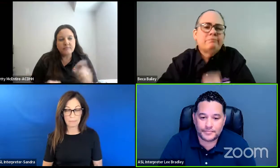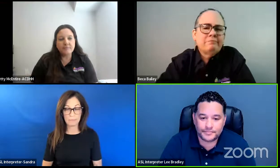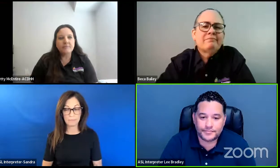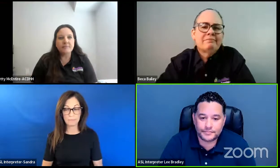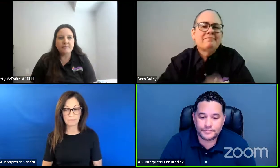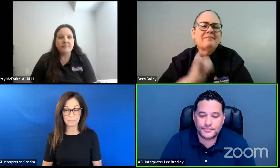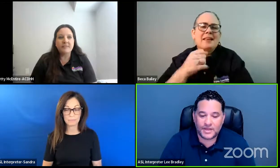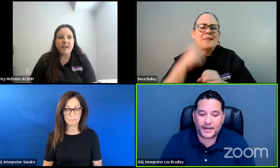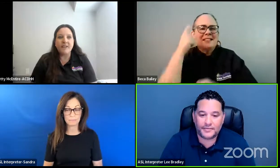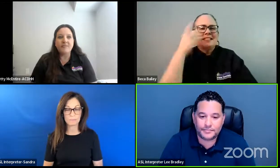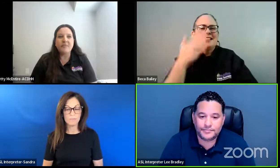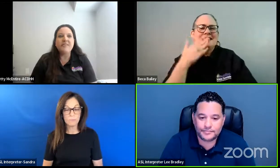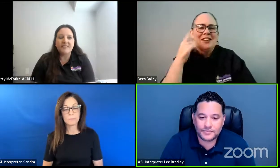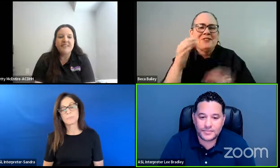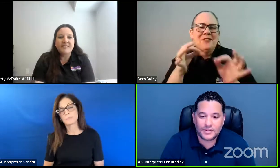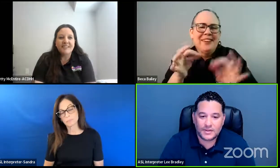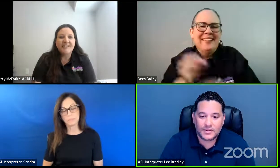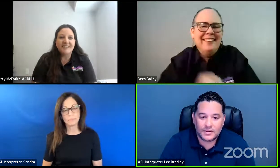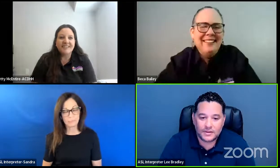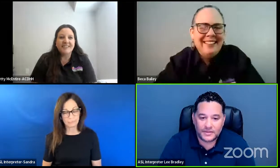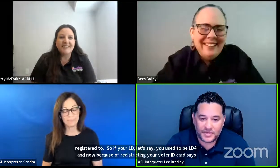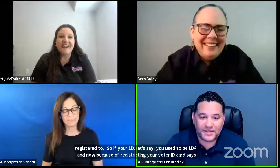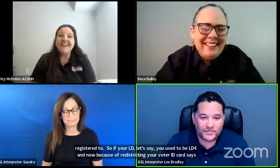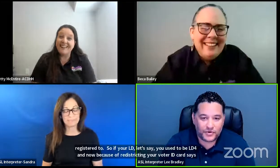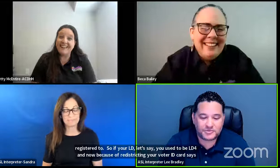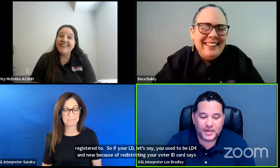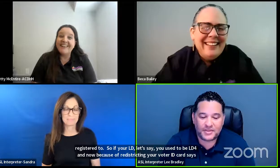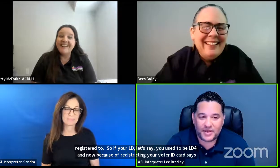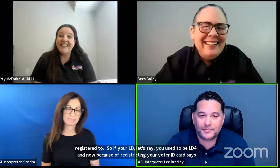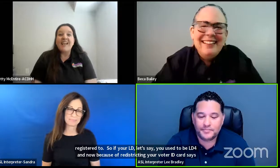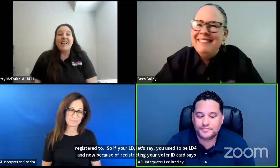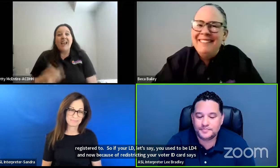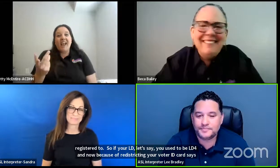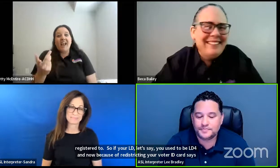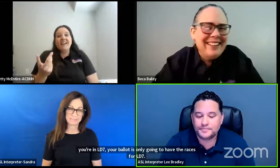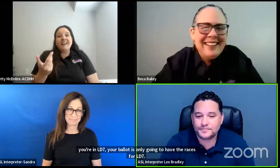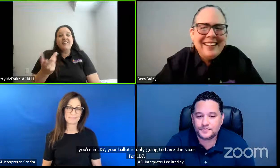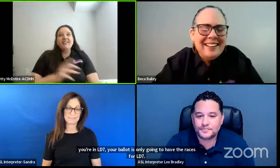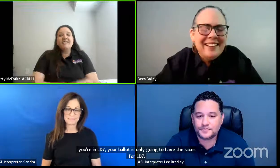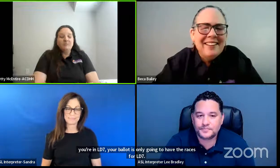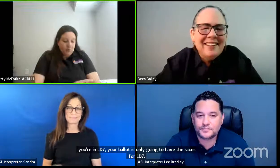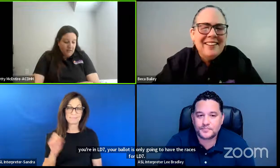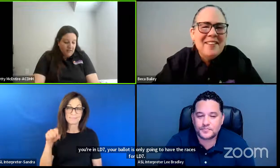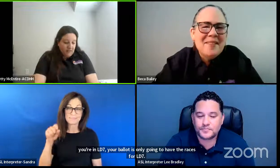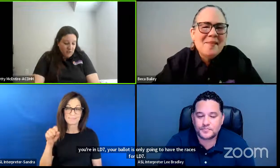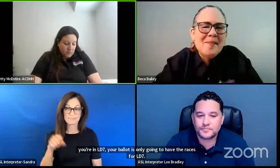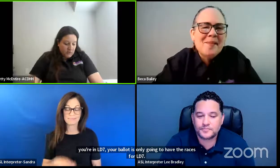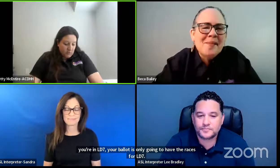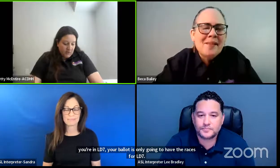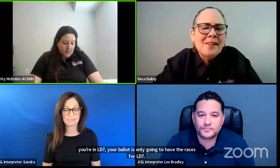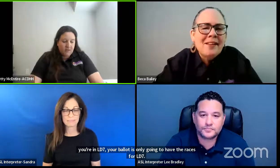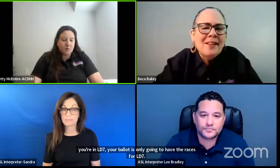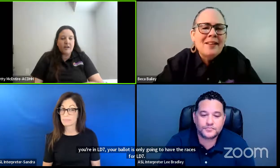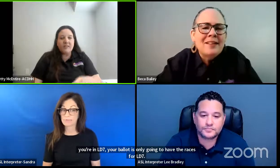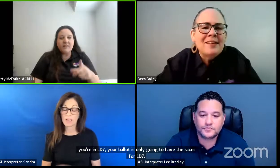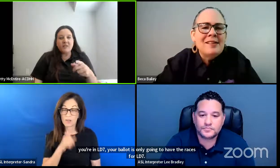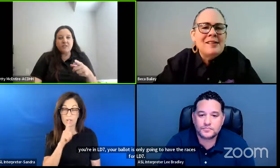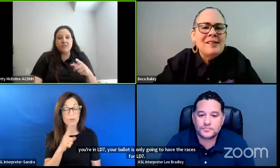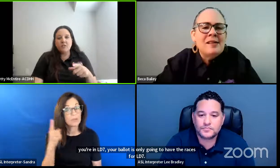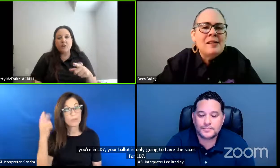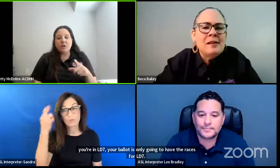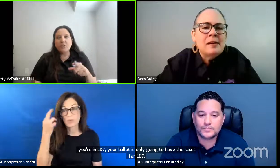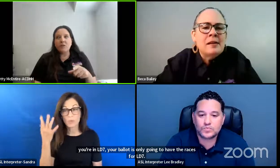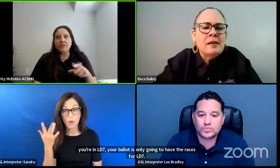Got it. Yeah. Thank you for explaining that. And I think it's important. That's the reason why